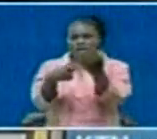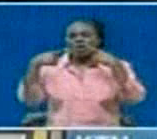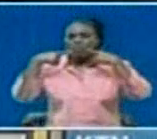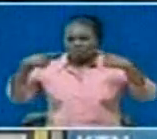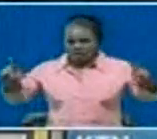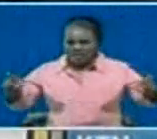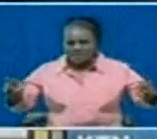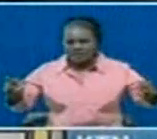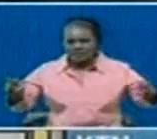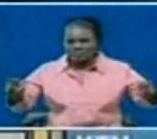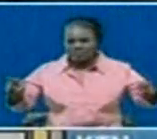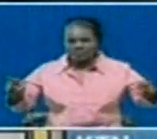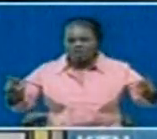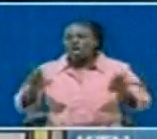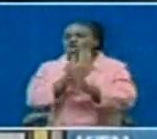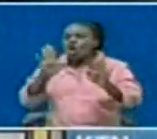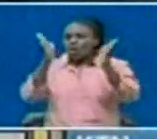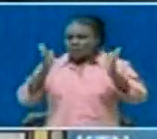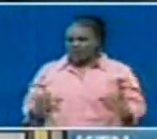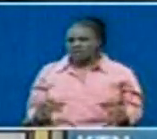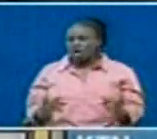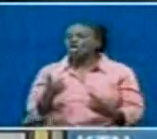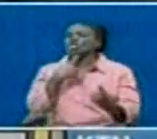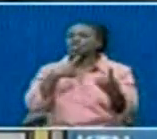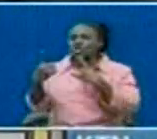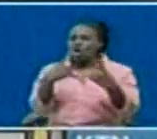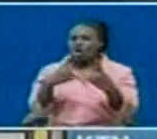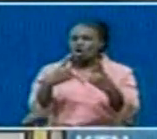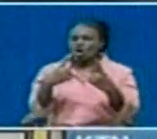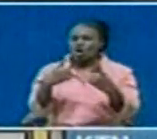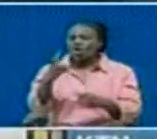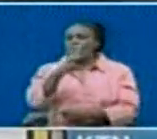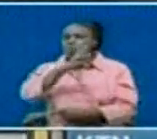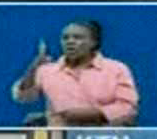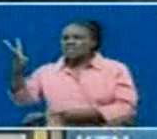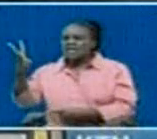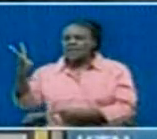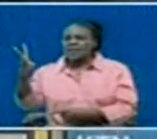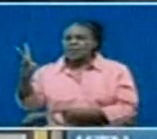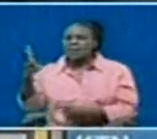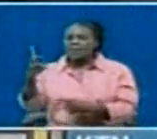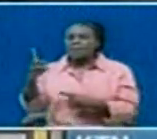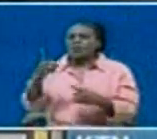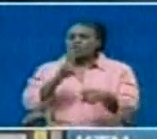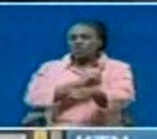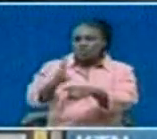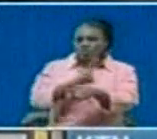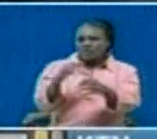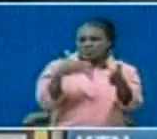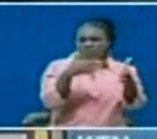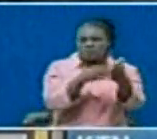broadcasting. Nobody has stopped Western media from using